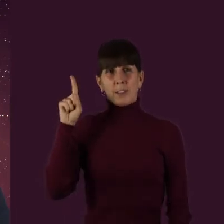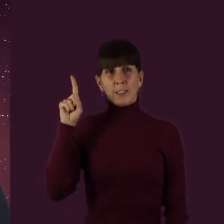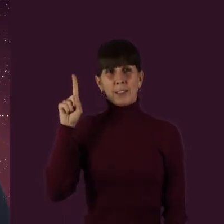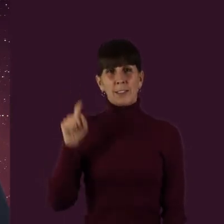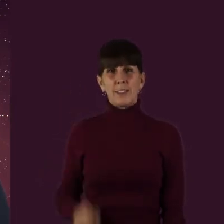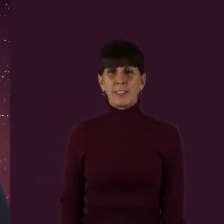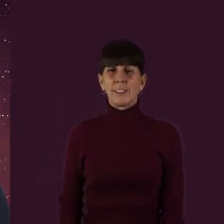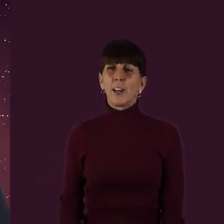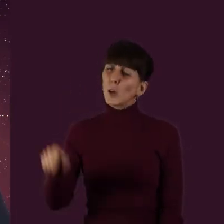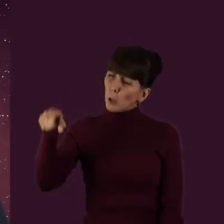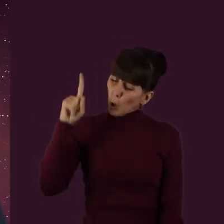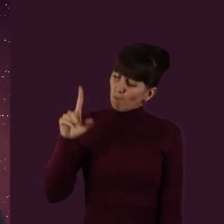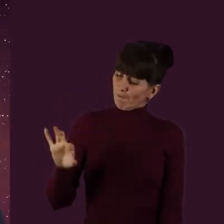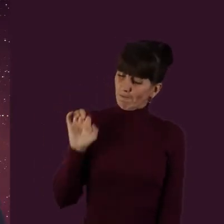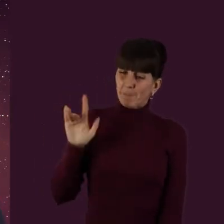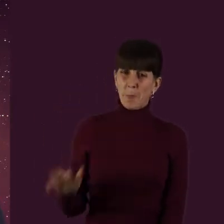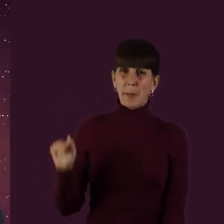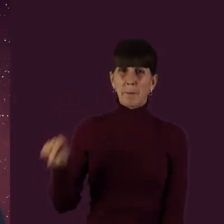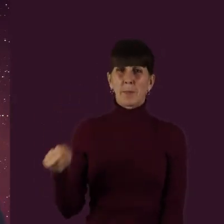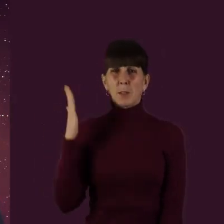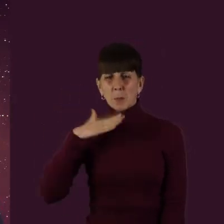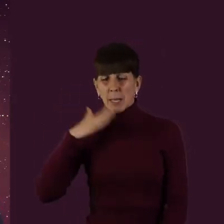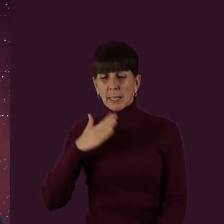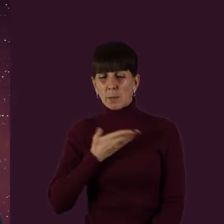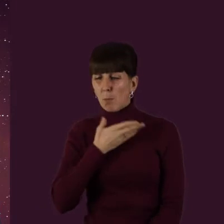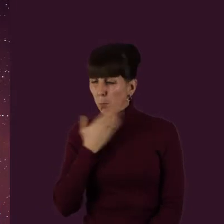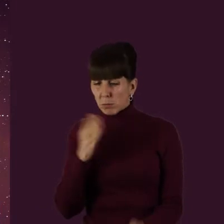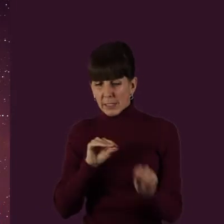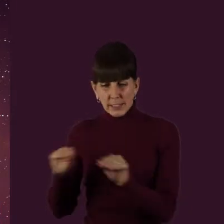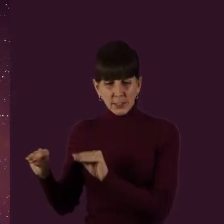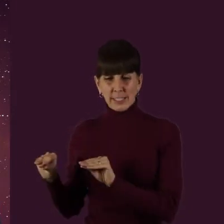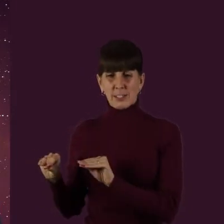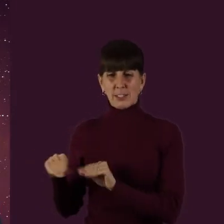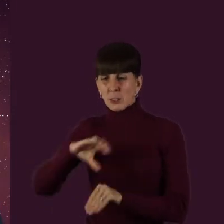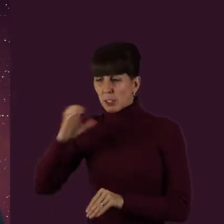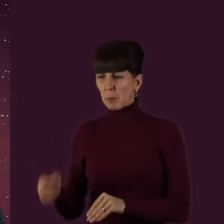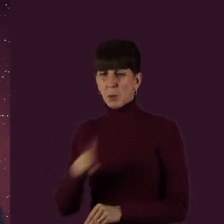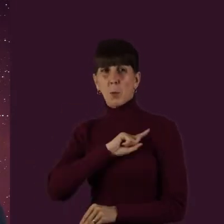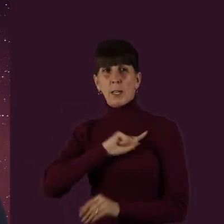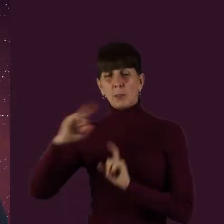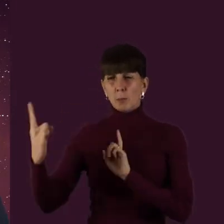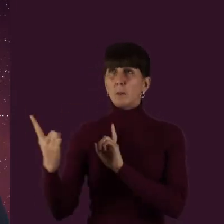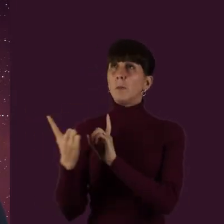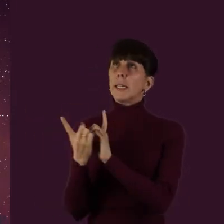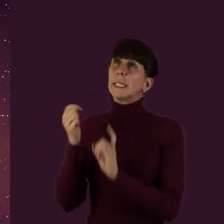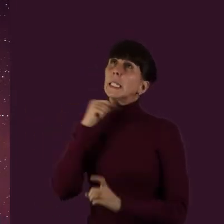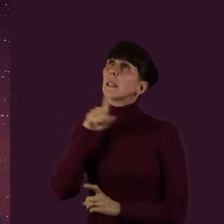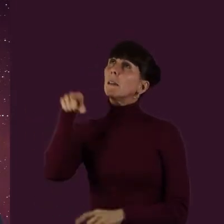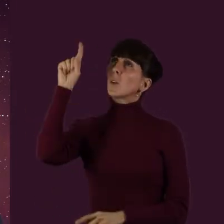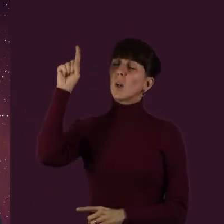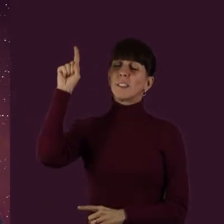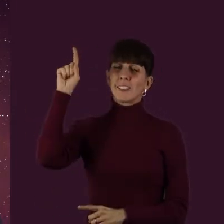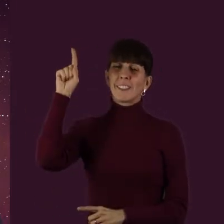God chose the smelly, uneducated shepherds to be the first to meet his Son. And it